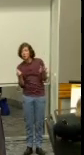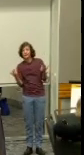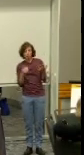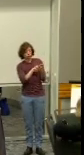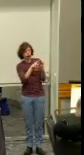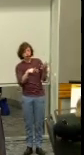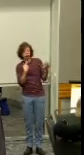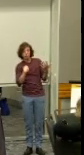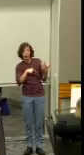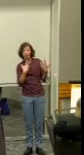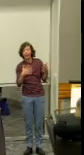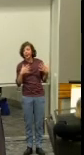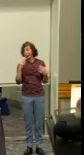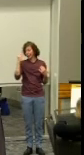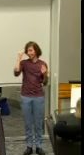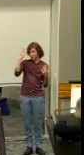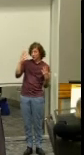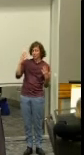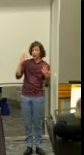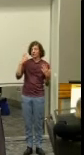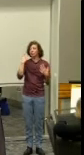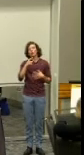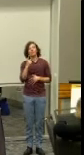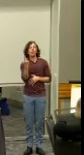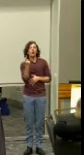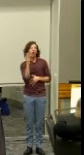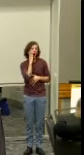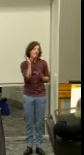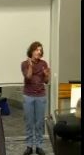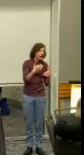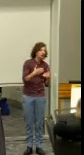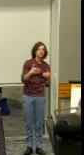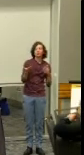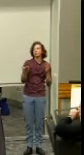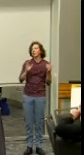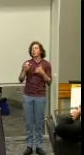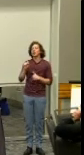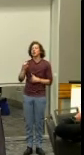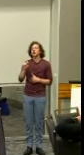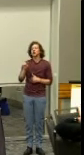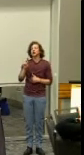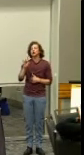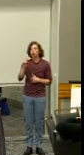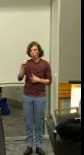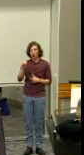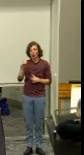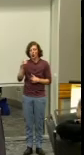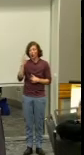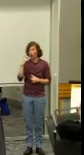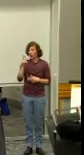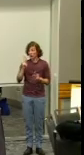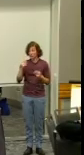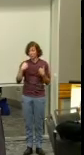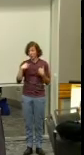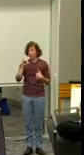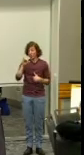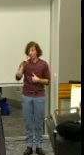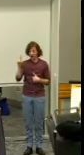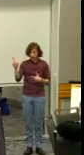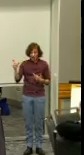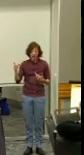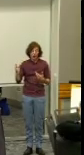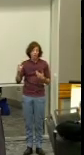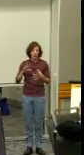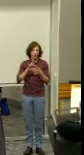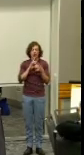when it came to designing one-bedroom units versus studio units for people with IED, in terms of the